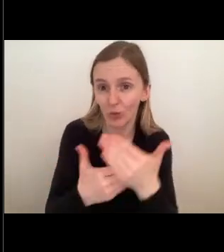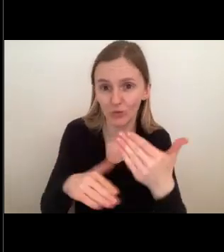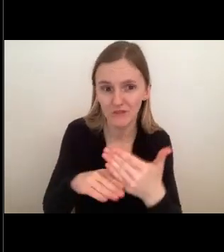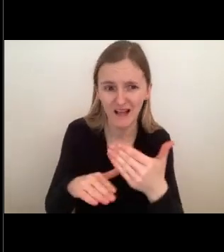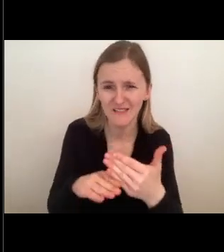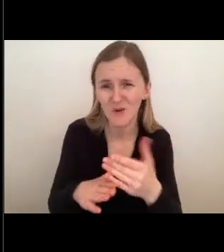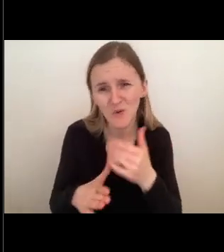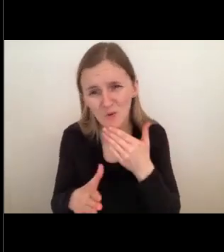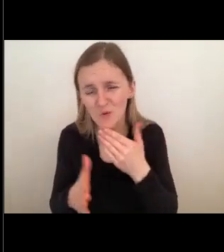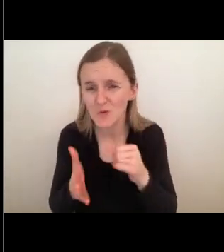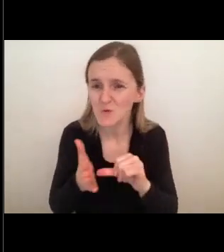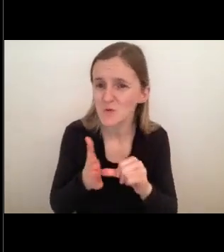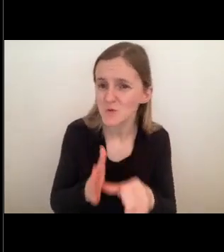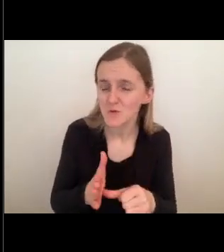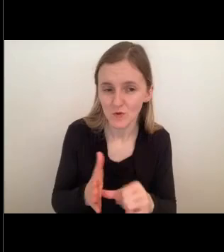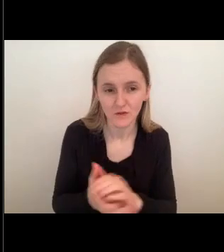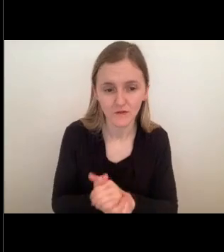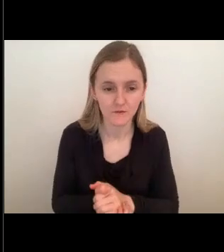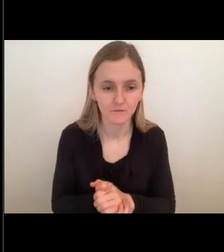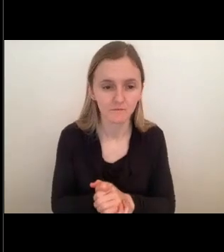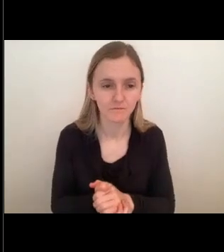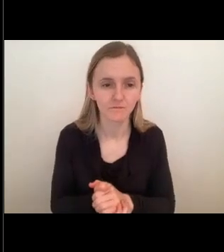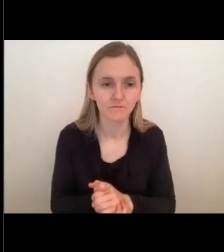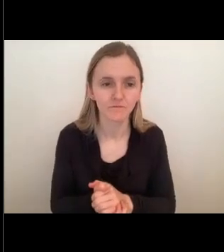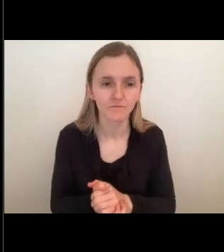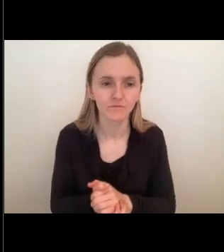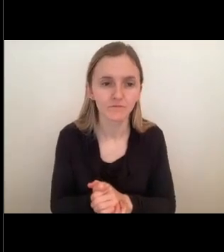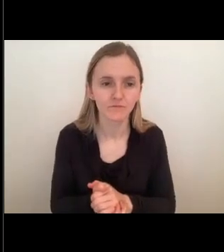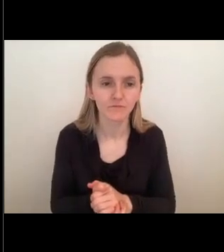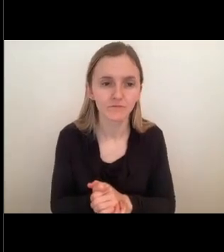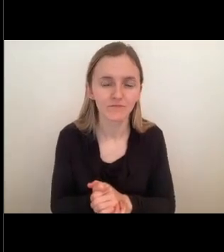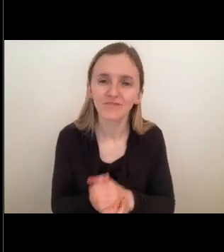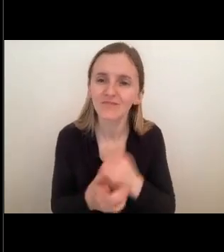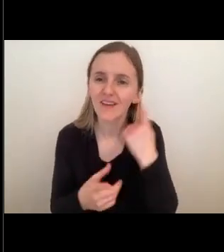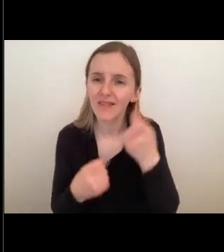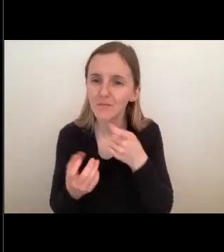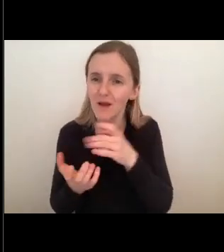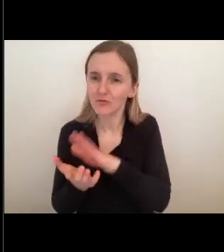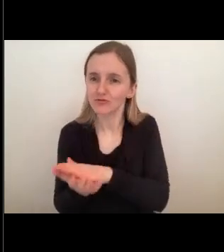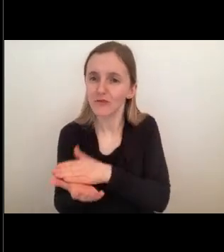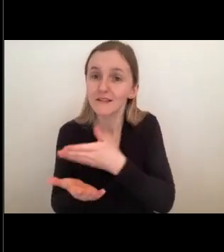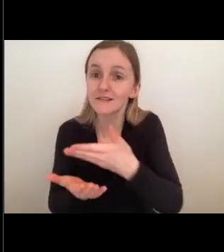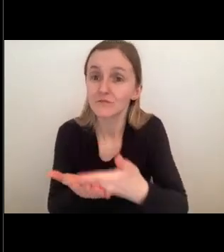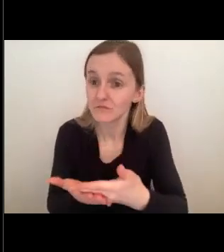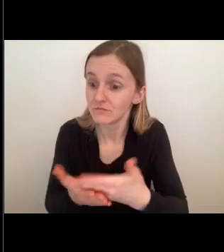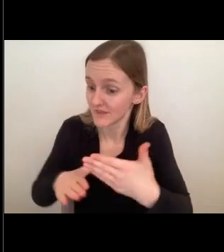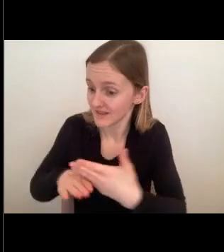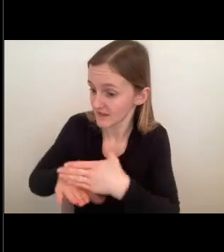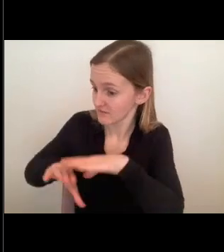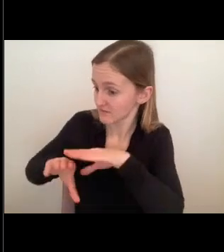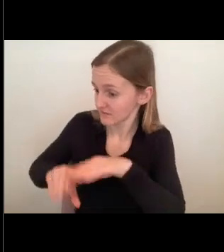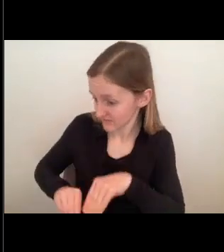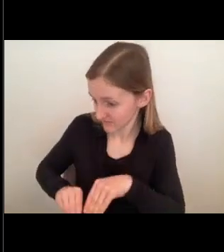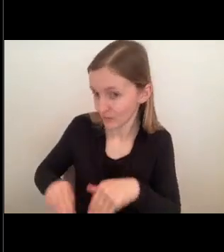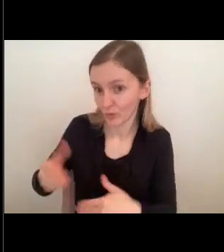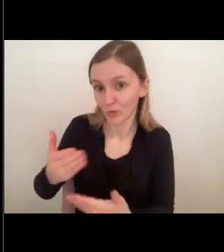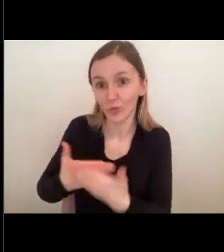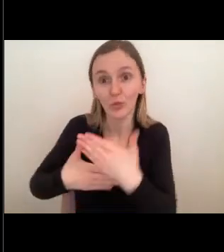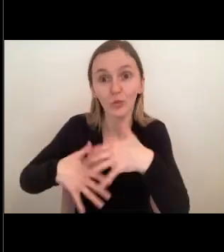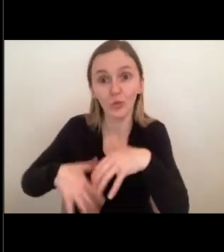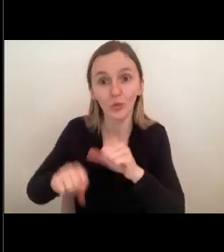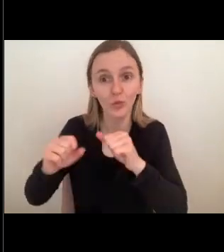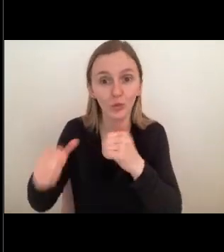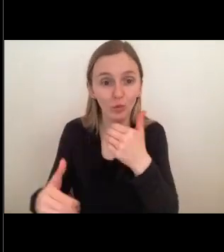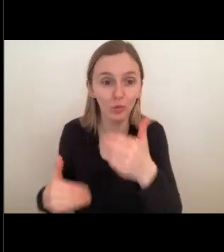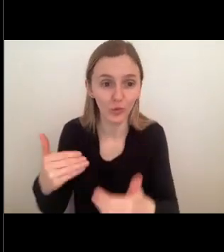maybe something that's difficult. So thinking about transitions, stopping one task to move on to the next, particularly if